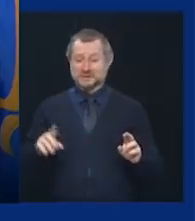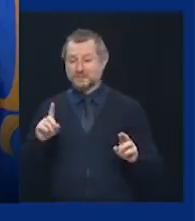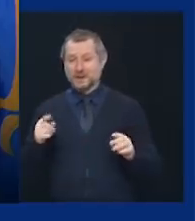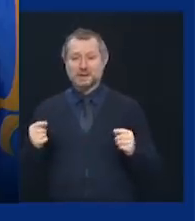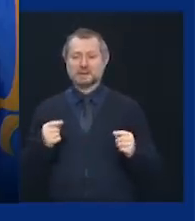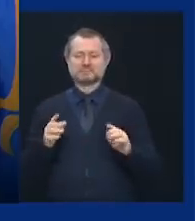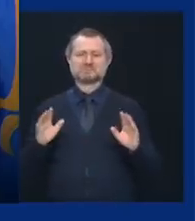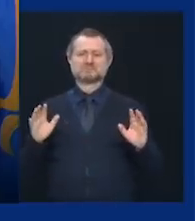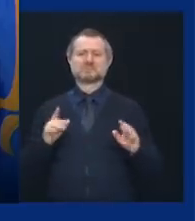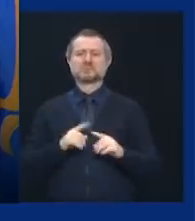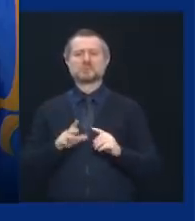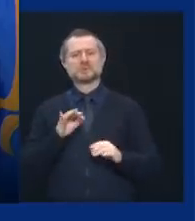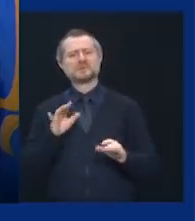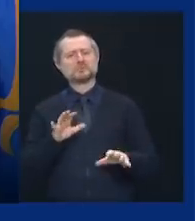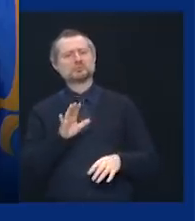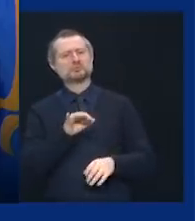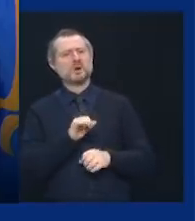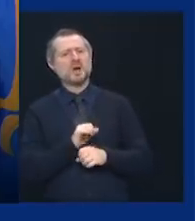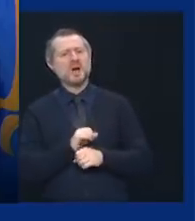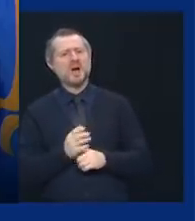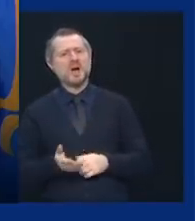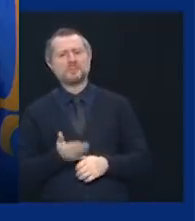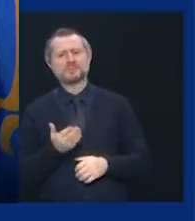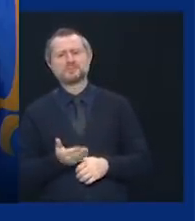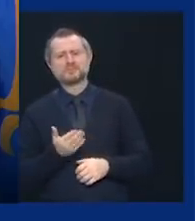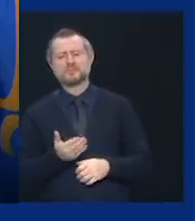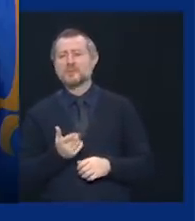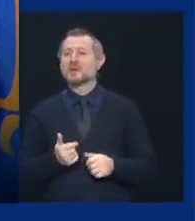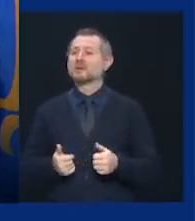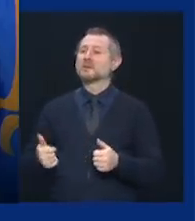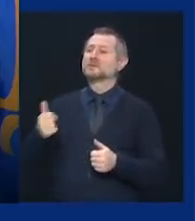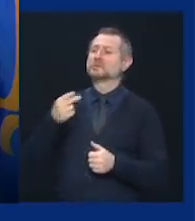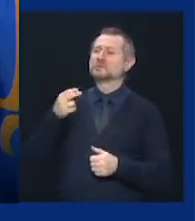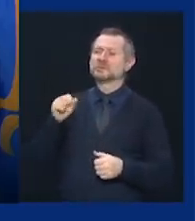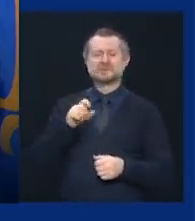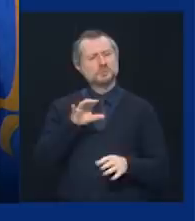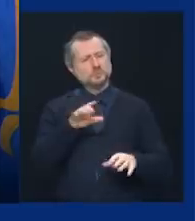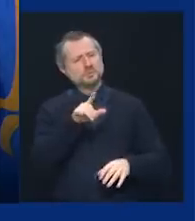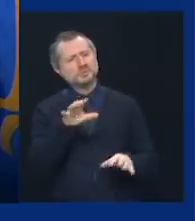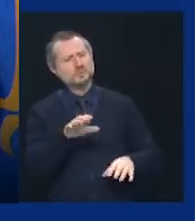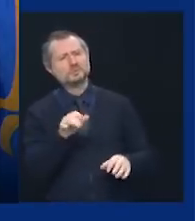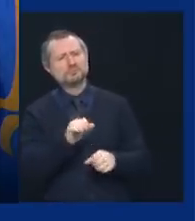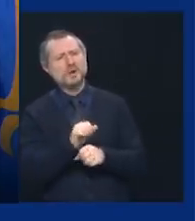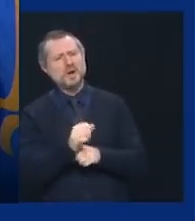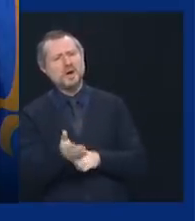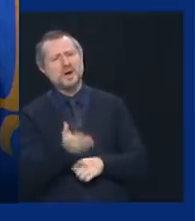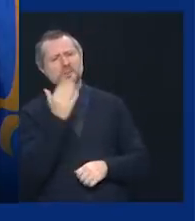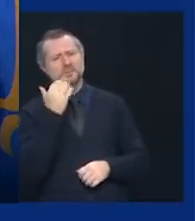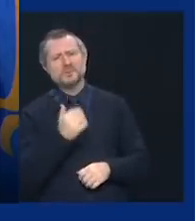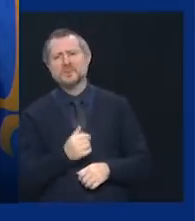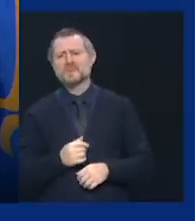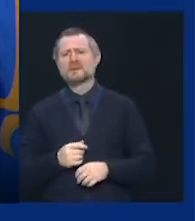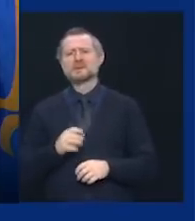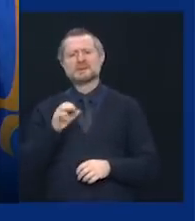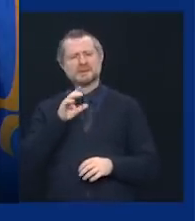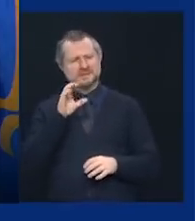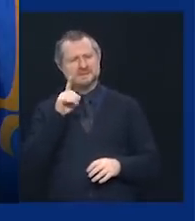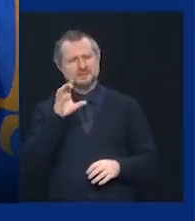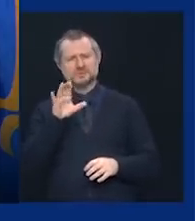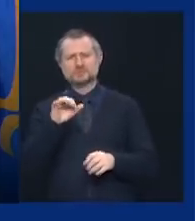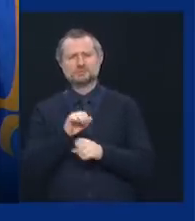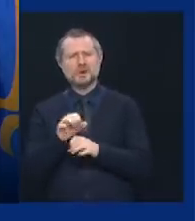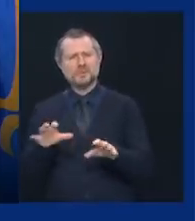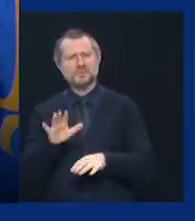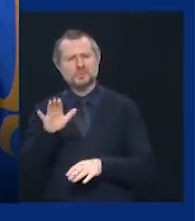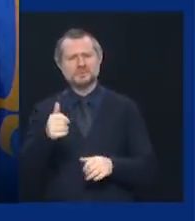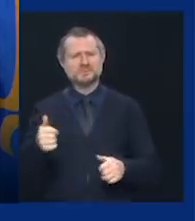job now, Mr. Secretary? Why didn't you do your job now, CDC Director Robert Redfield?